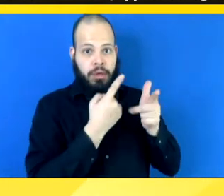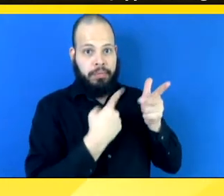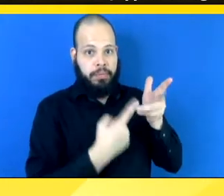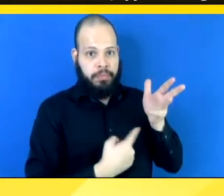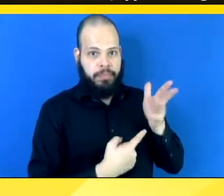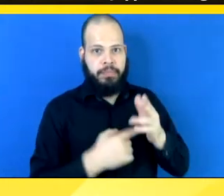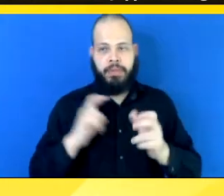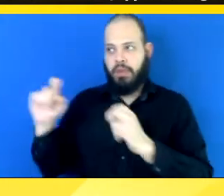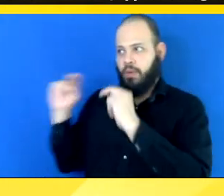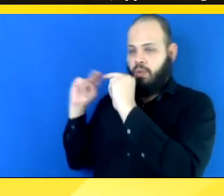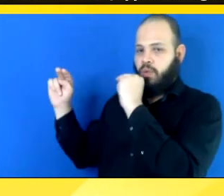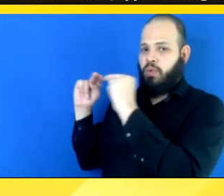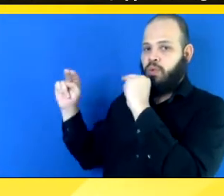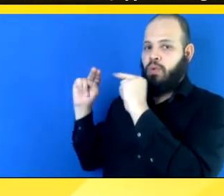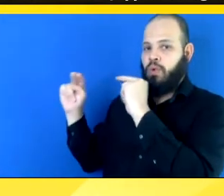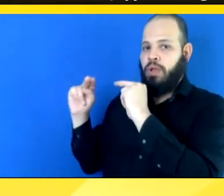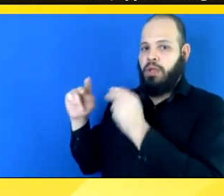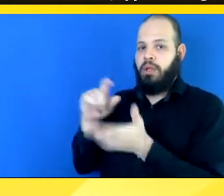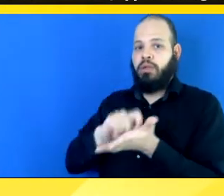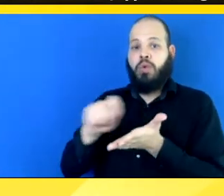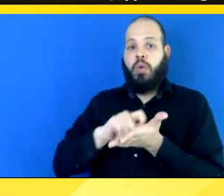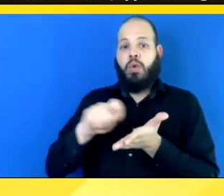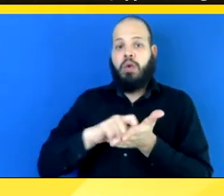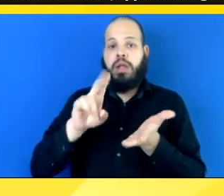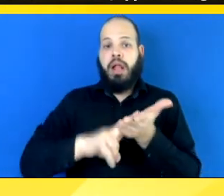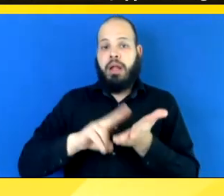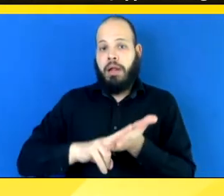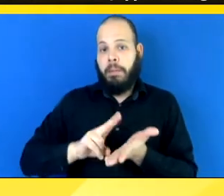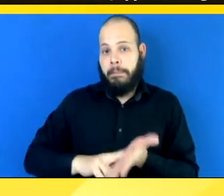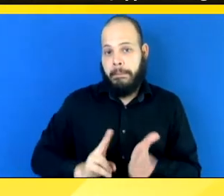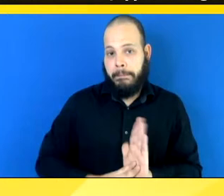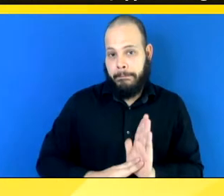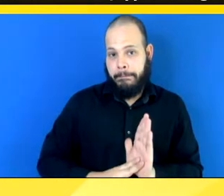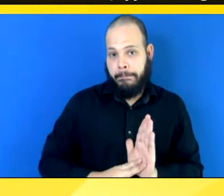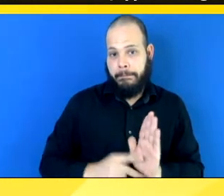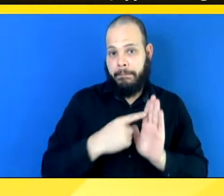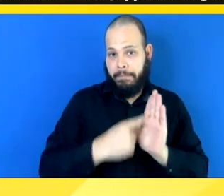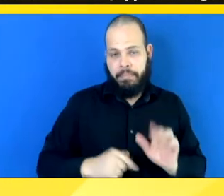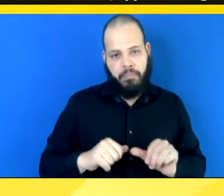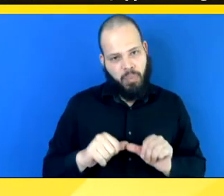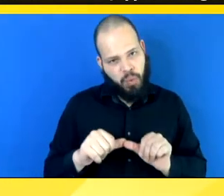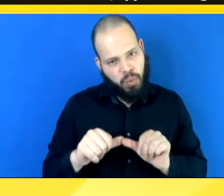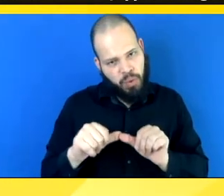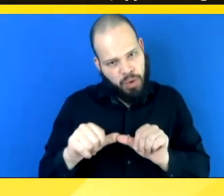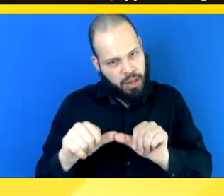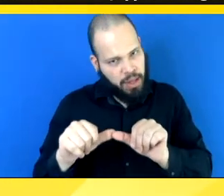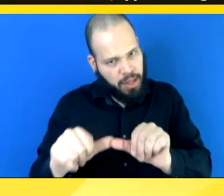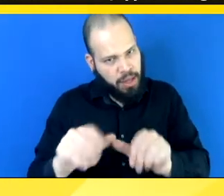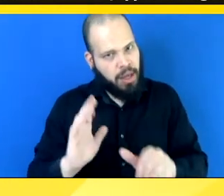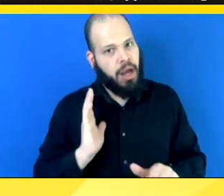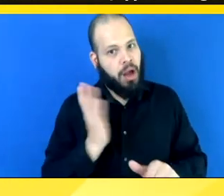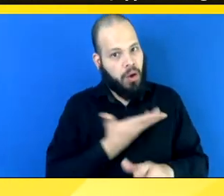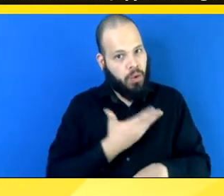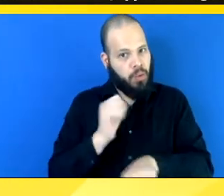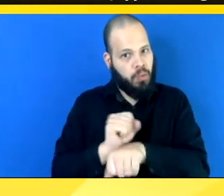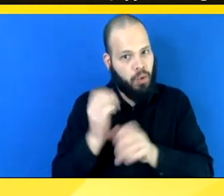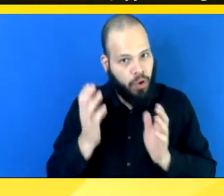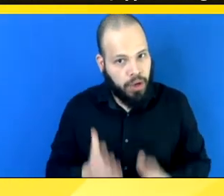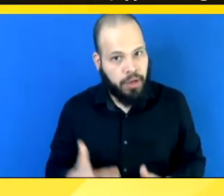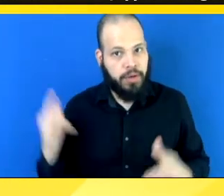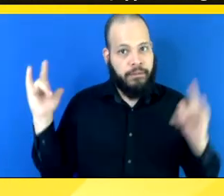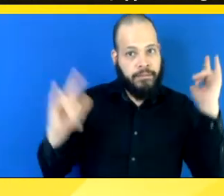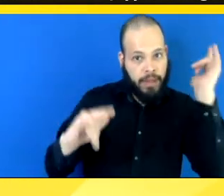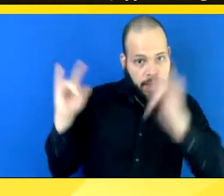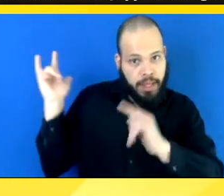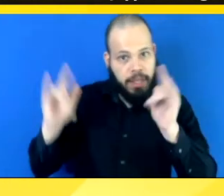I'm hearing from flight attendants who were on furlough working in Amazon warehouses all over the country, this place is no way to live, and these